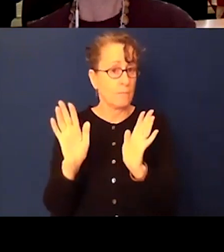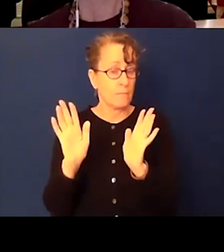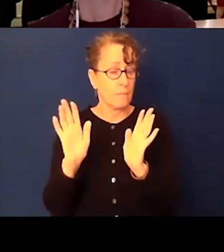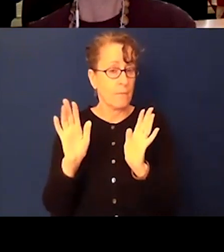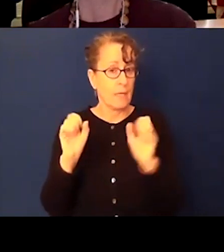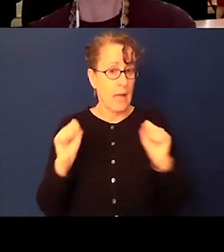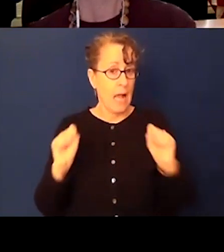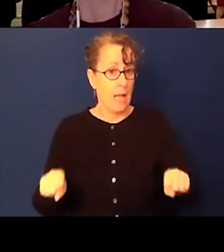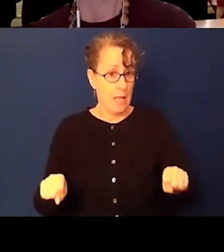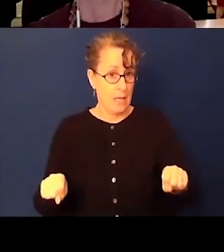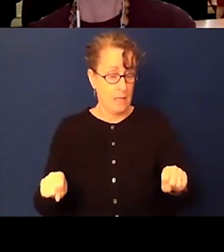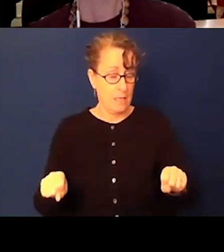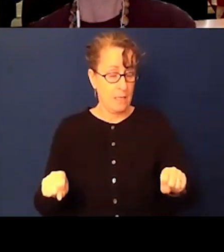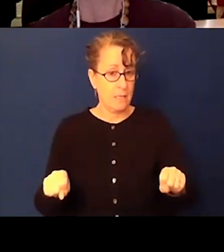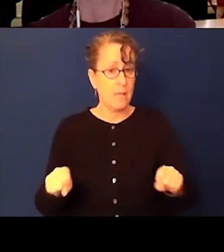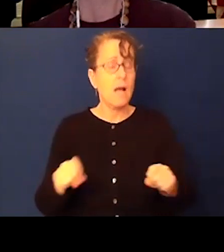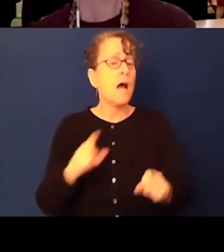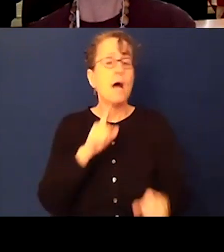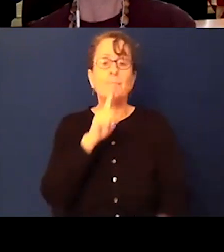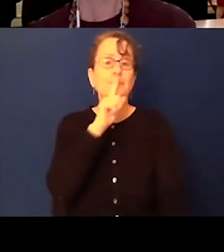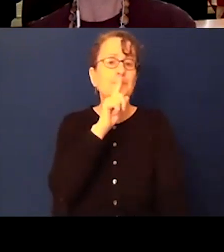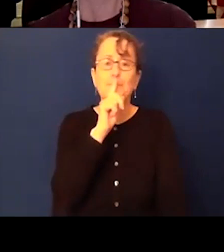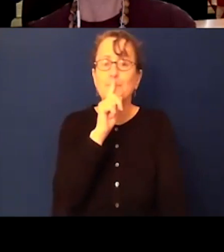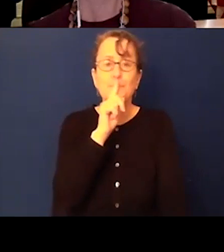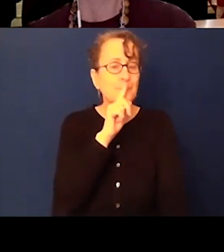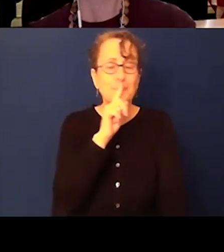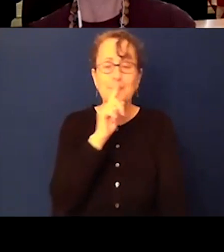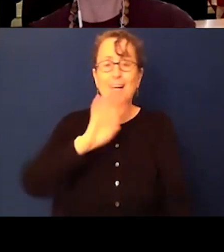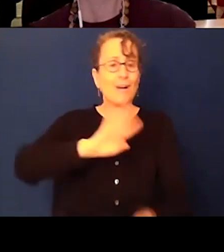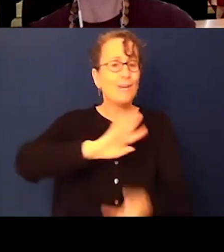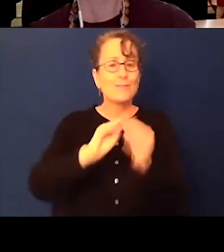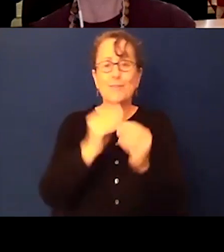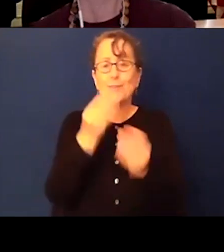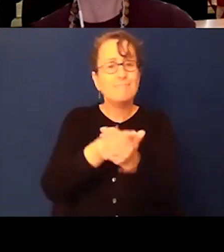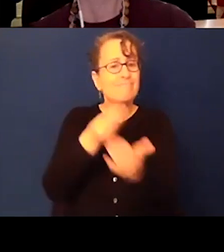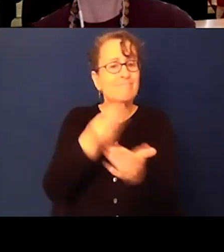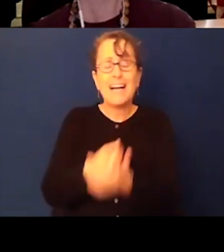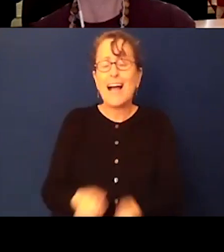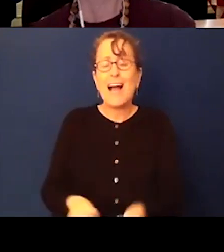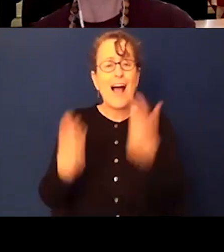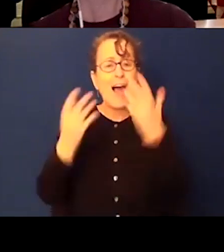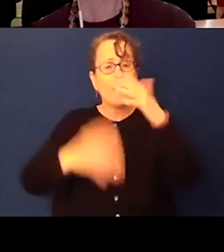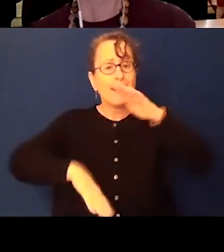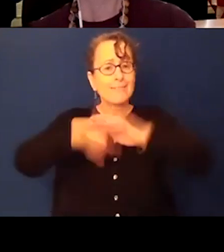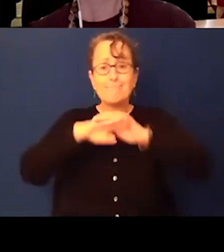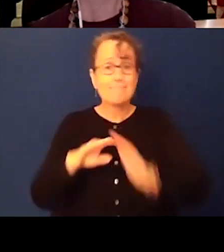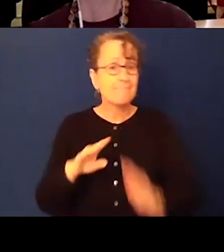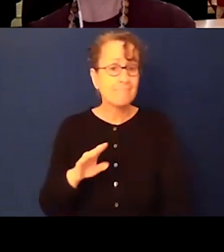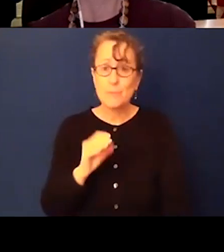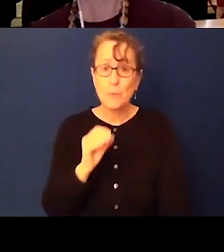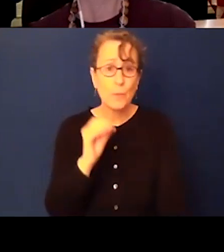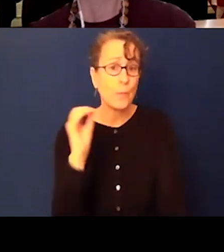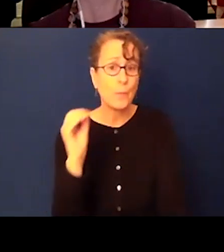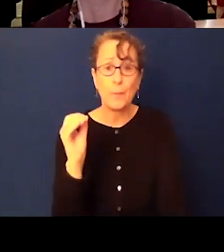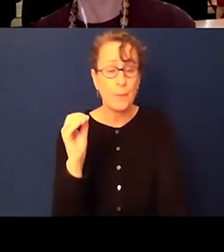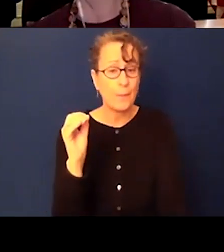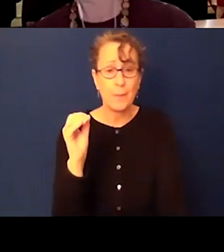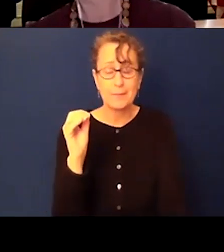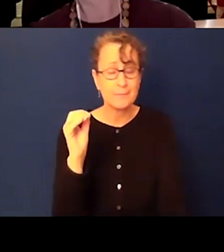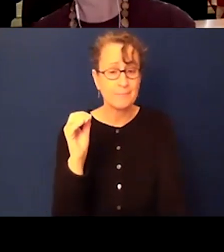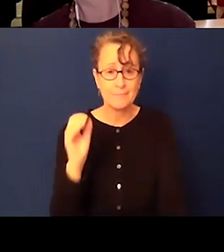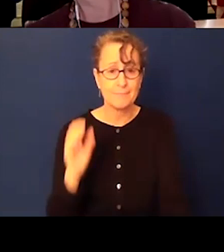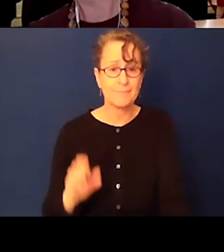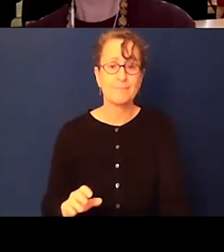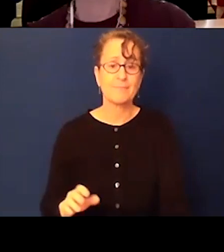didn't speak either to an overall dollar amount, like, for instance, you know, in contrast to the amounts